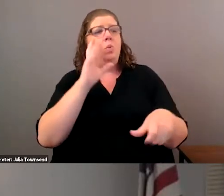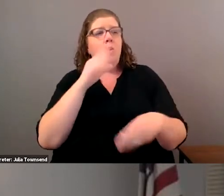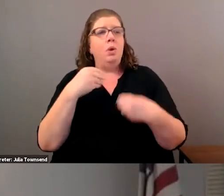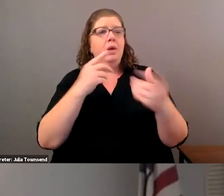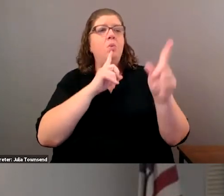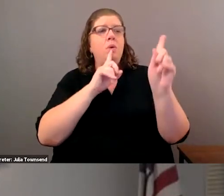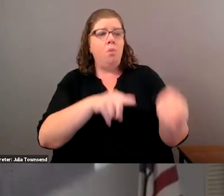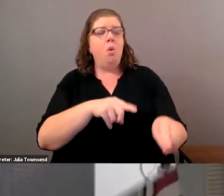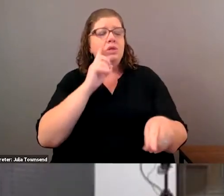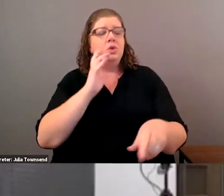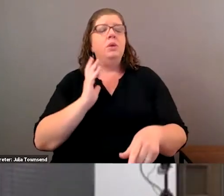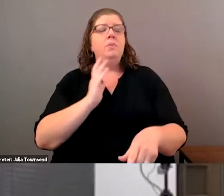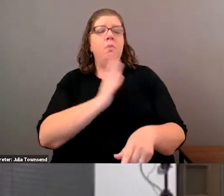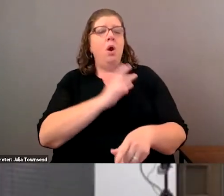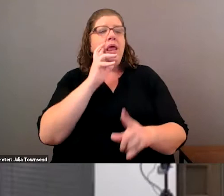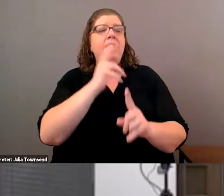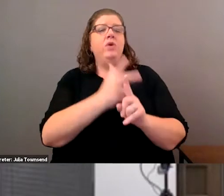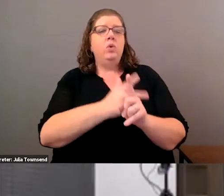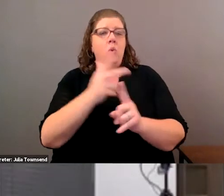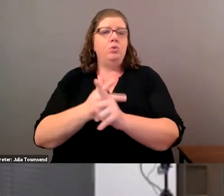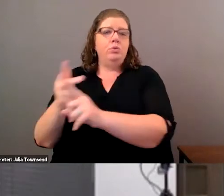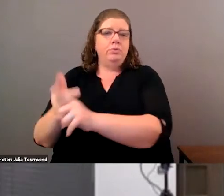quarterly to the board. Thanks a lot.